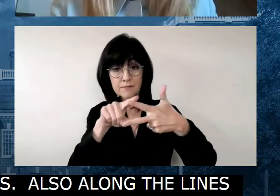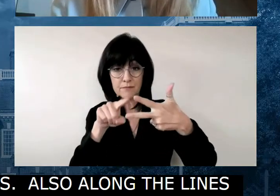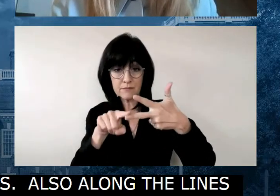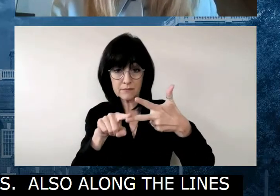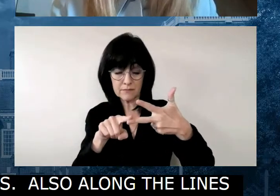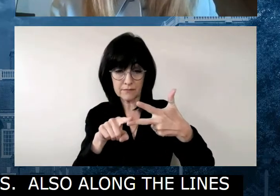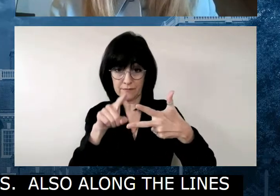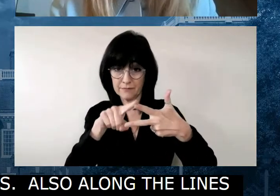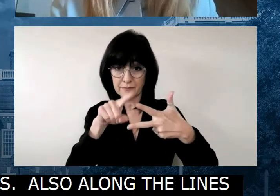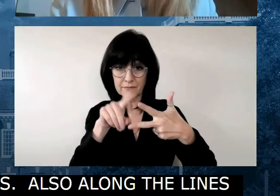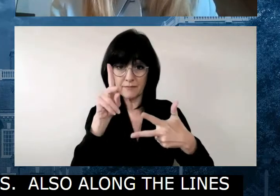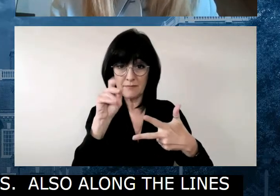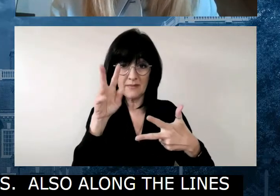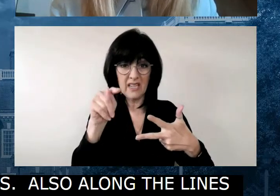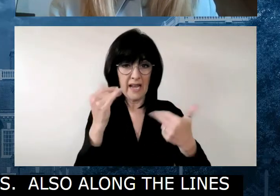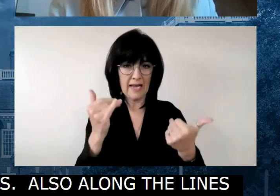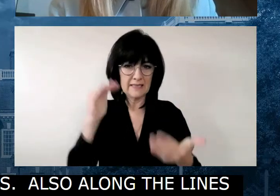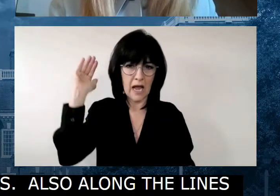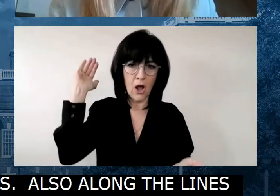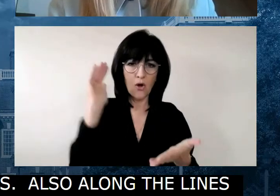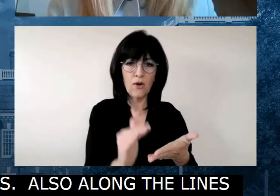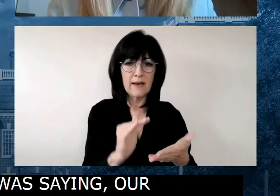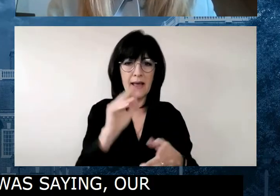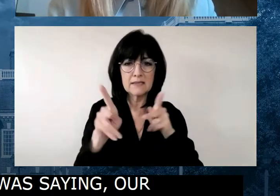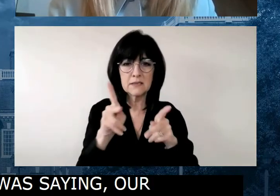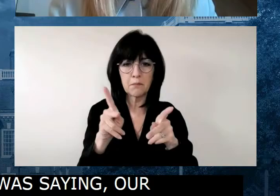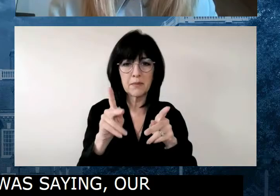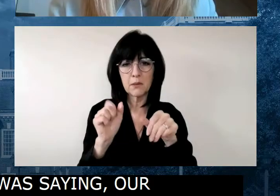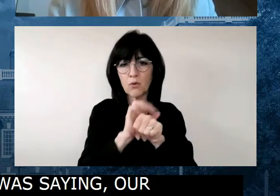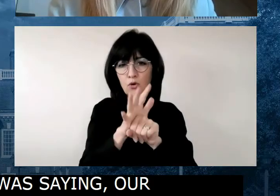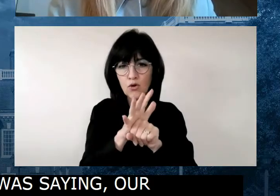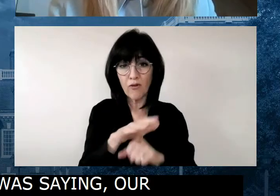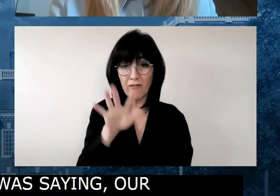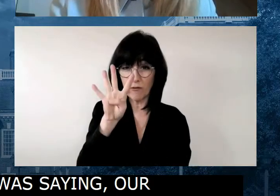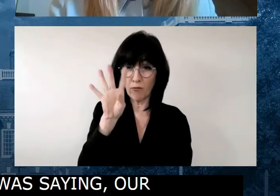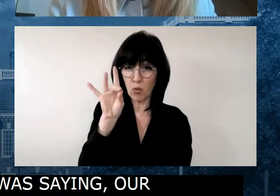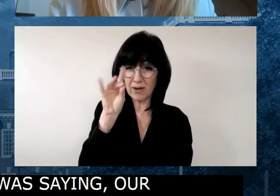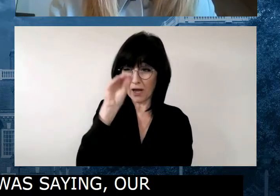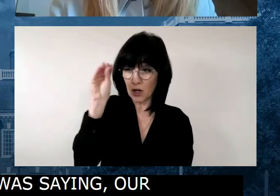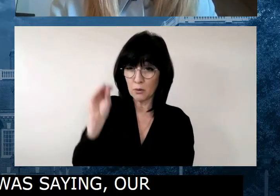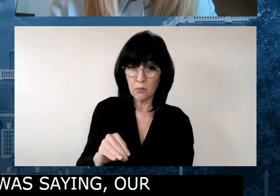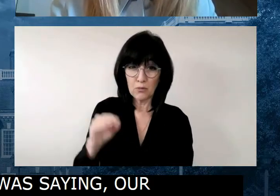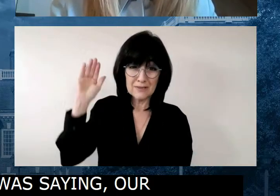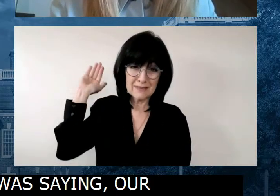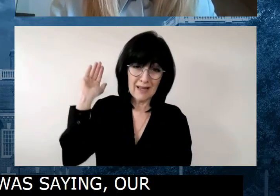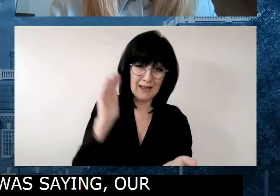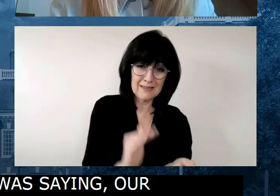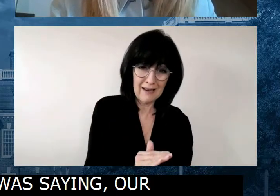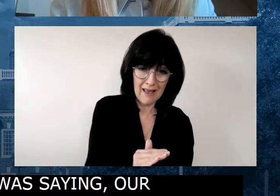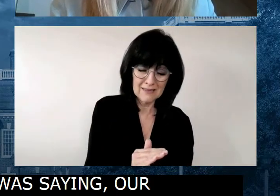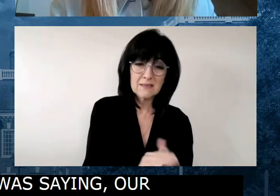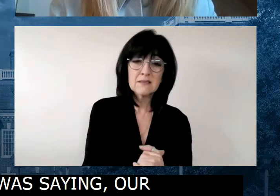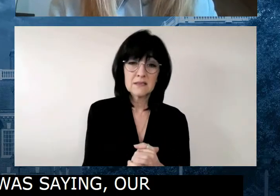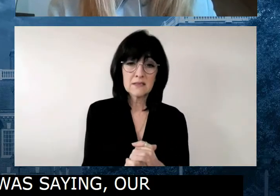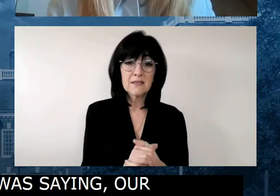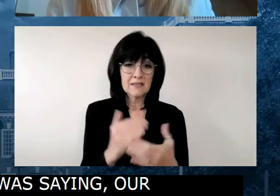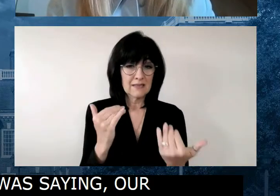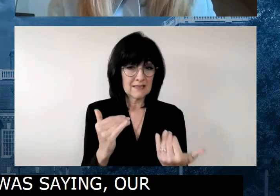a significant decrease in cases, 48%. Hospitalization rates have decreased